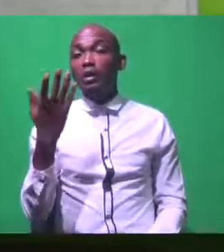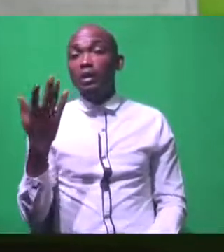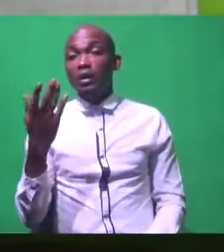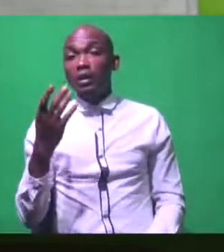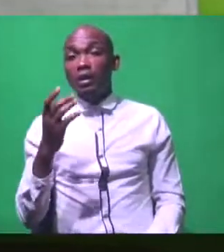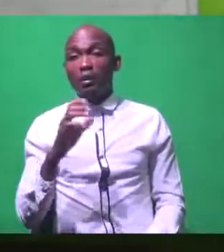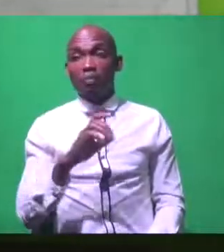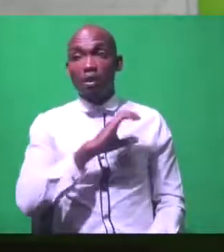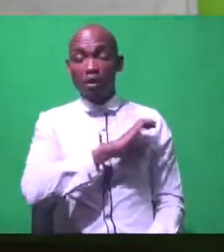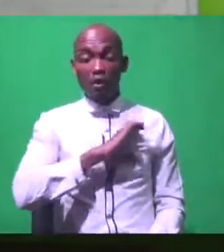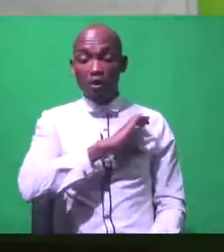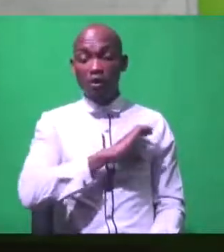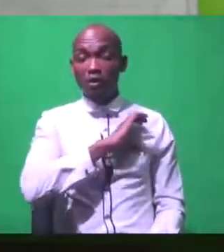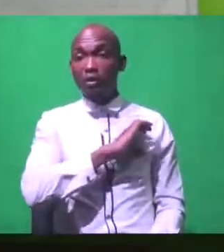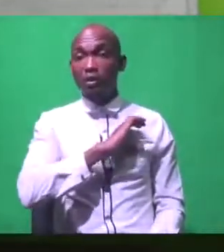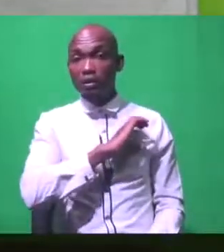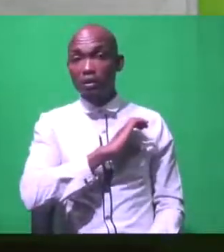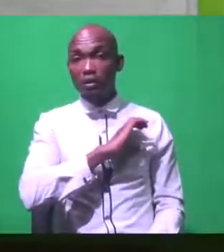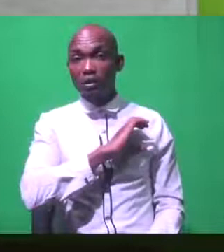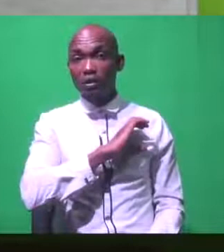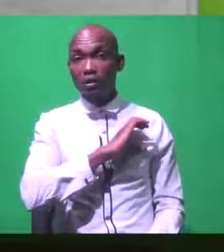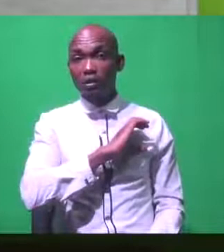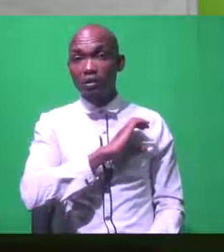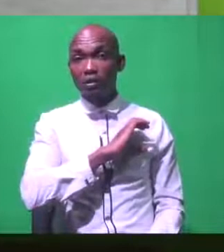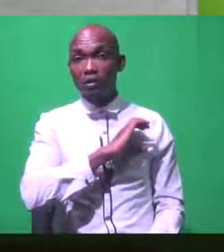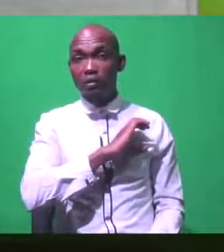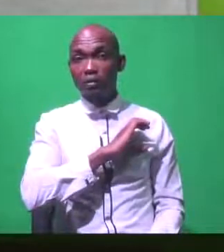characteristic or feature of colonial education,